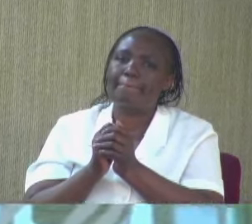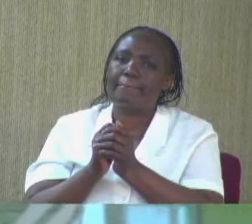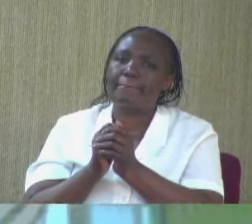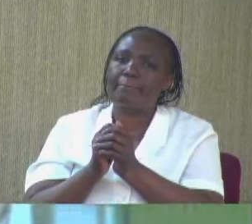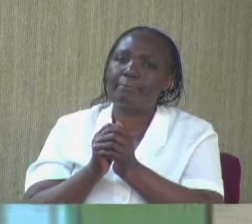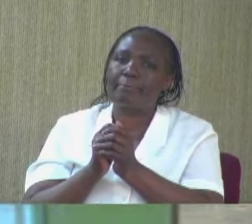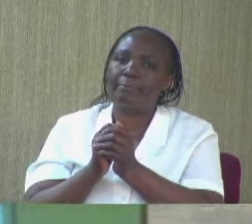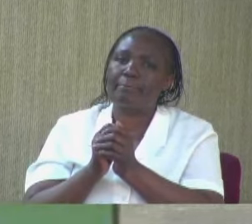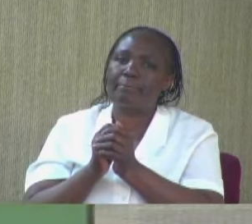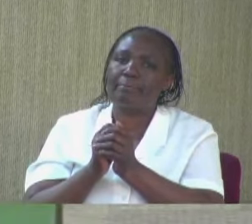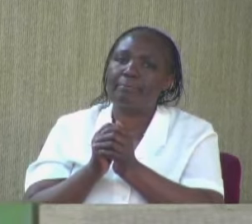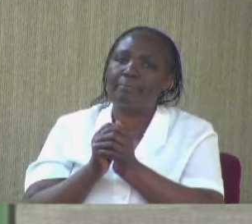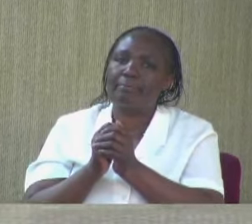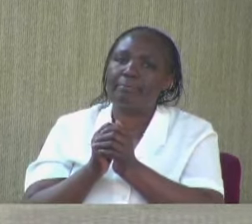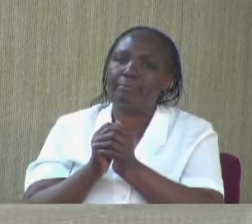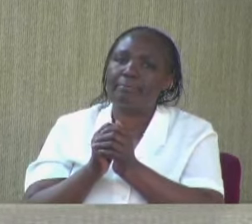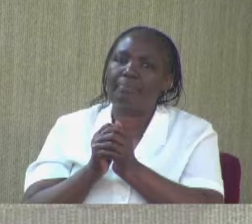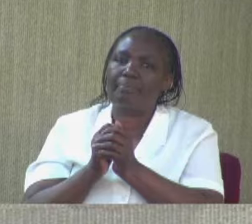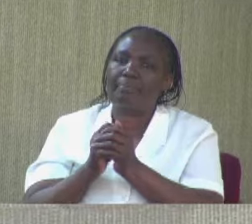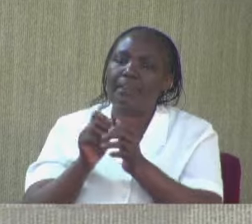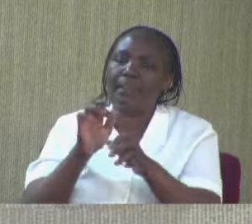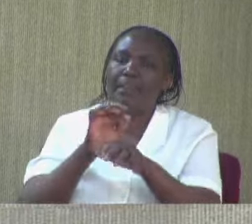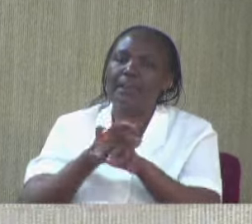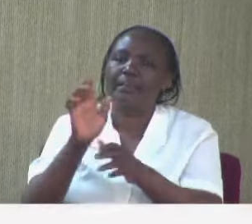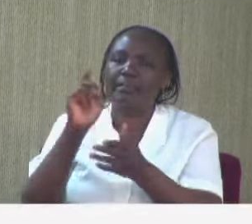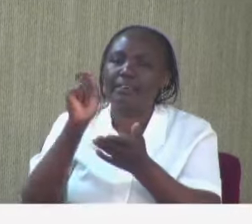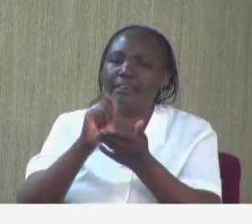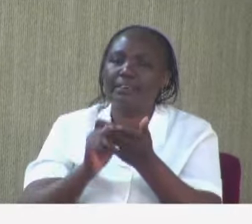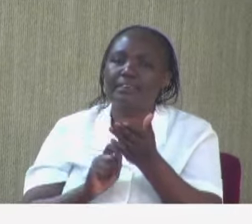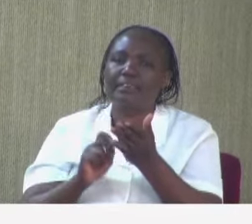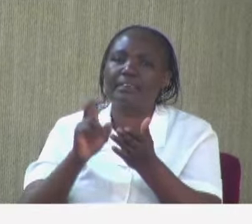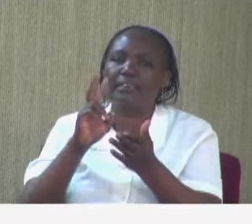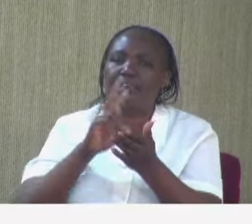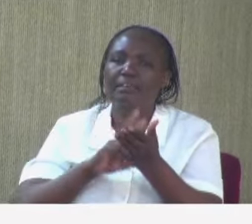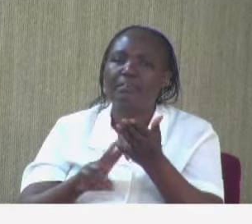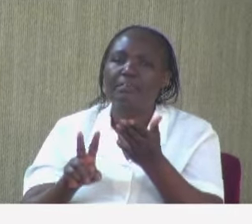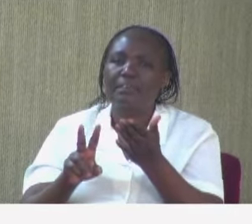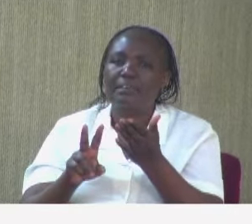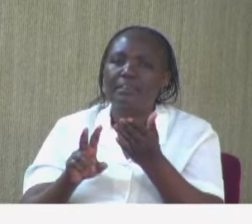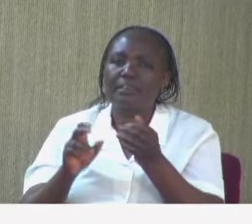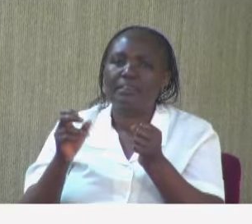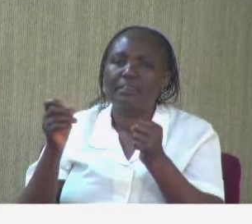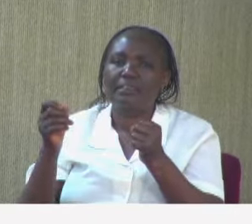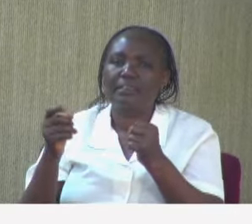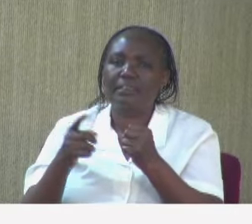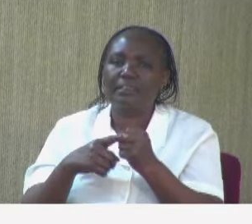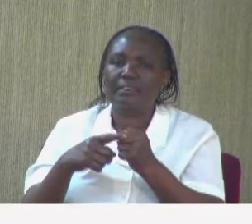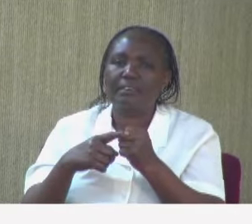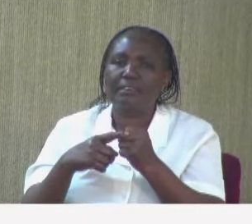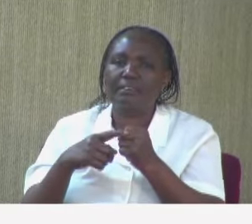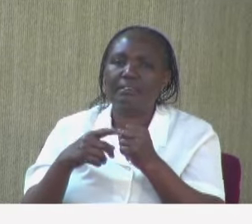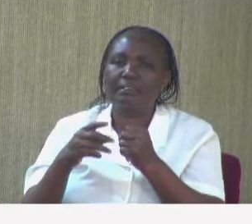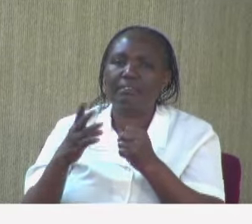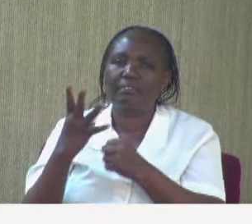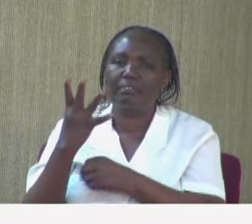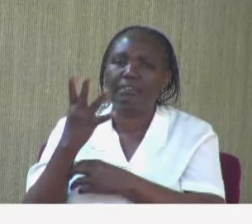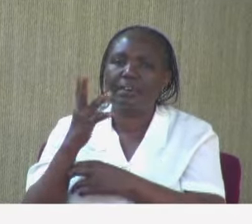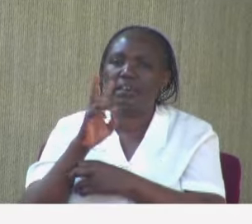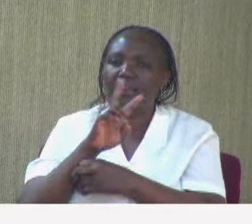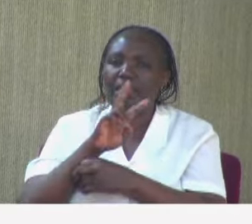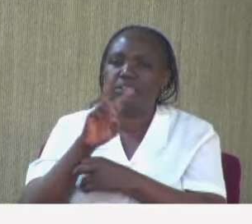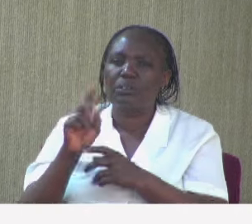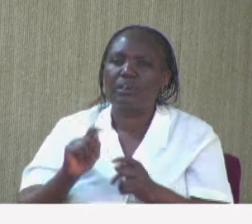Early writings, page 54. She says, I saw a throne, and on